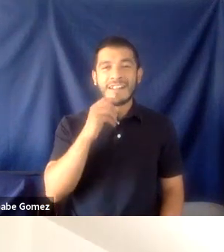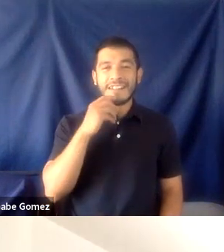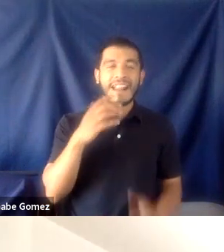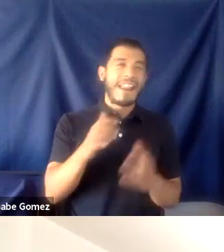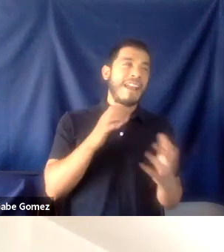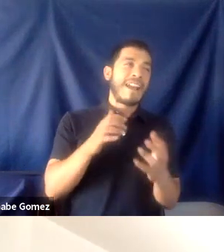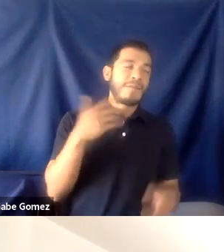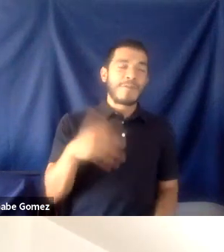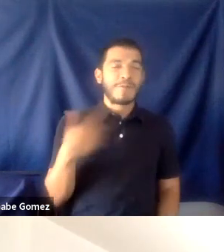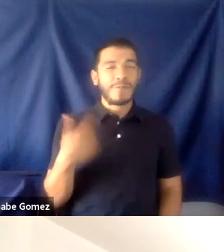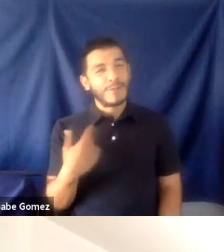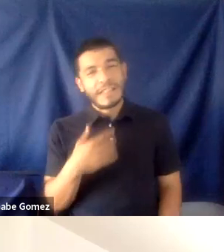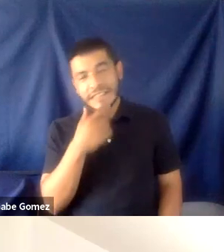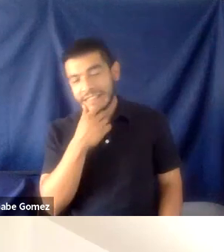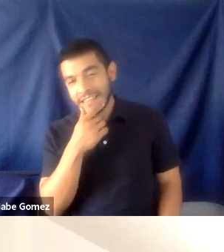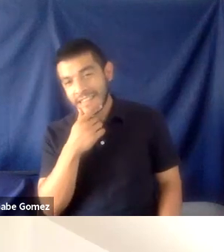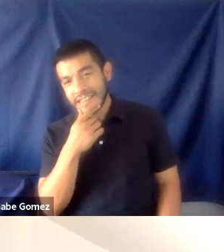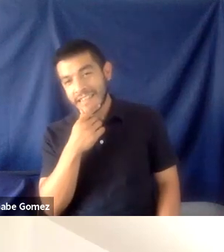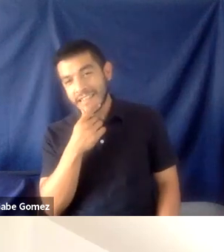Wow.